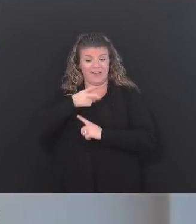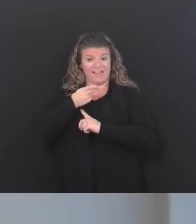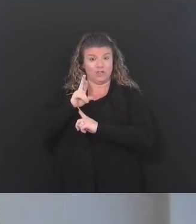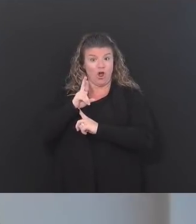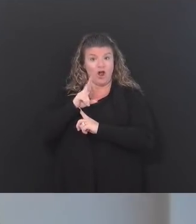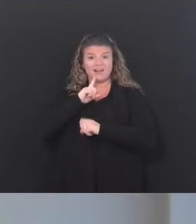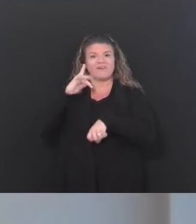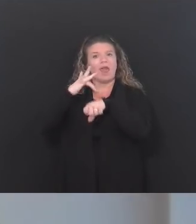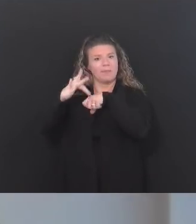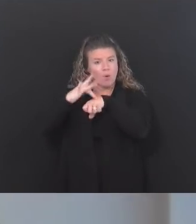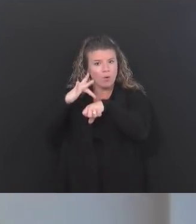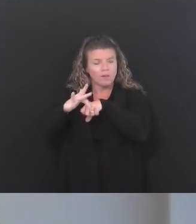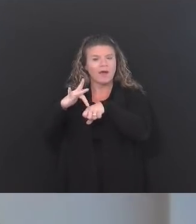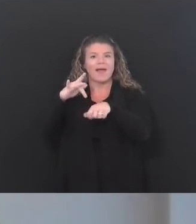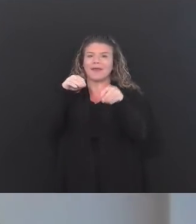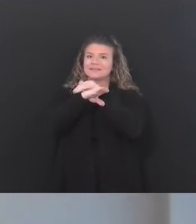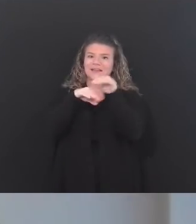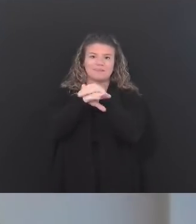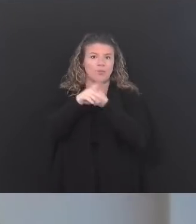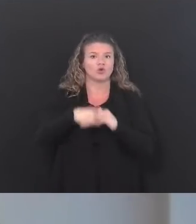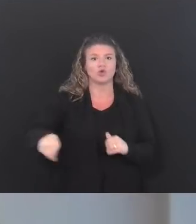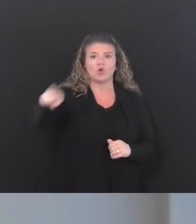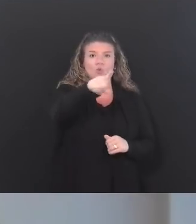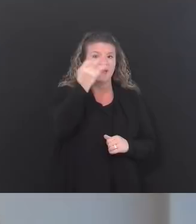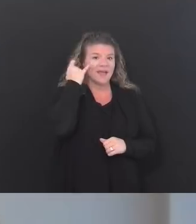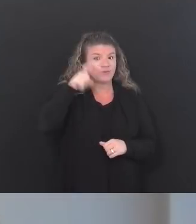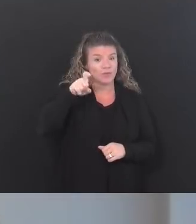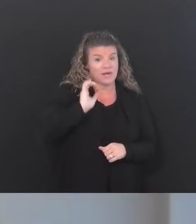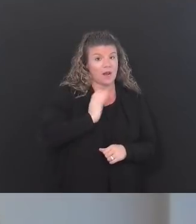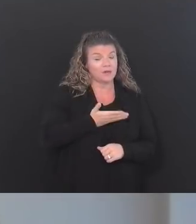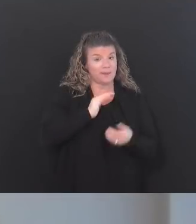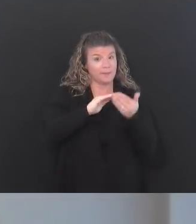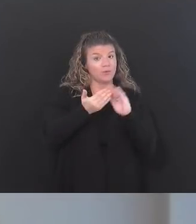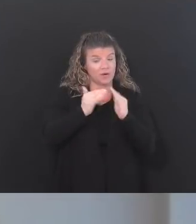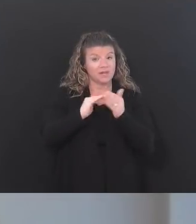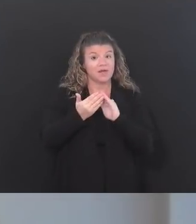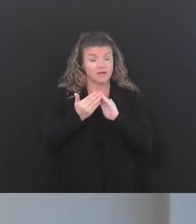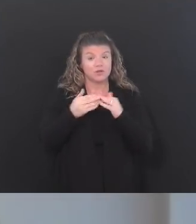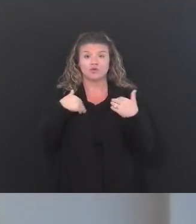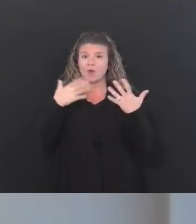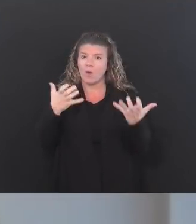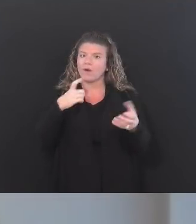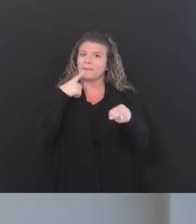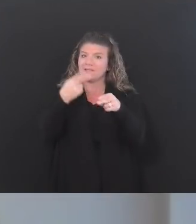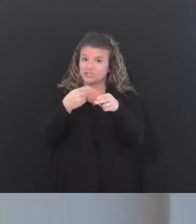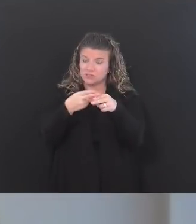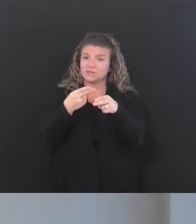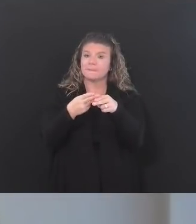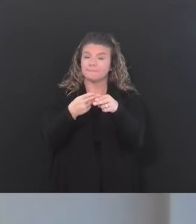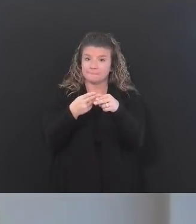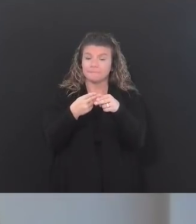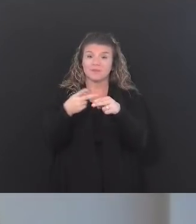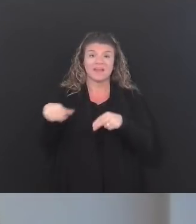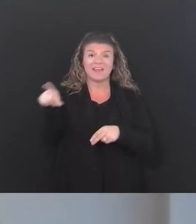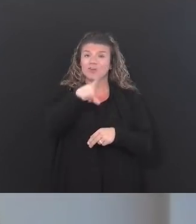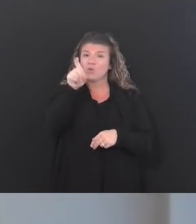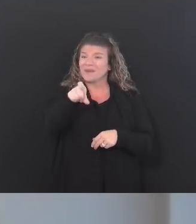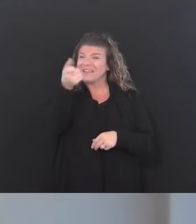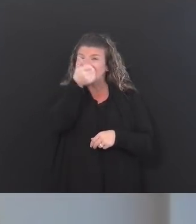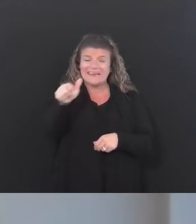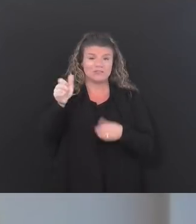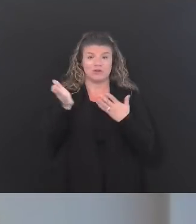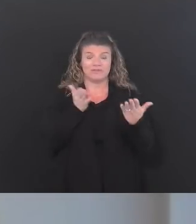be accessible to anyone who needs us in the community. So I want to mention again that if you need